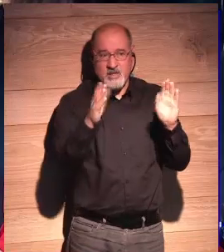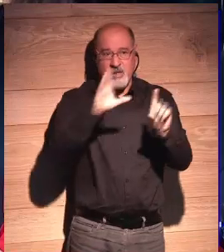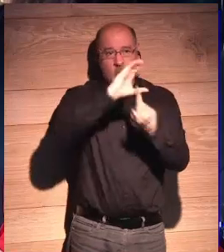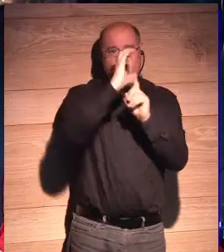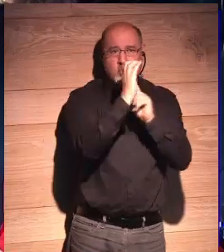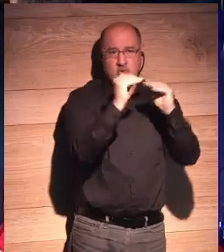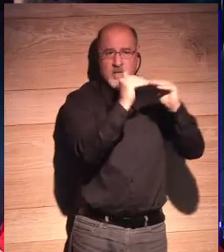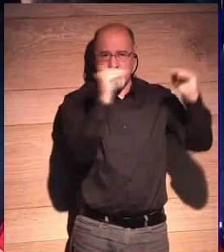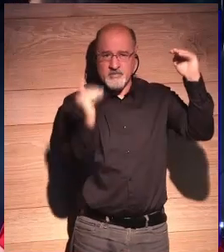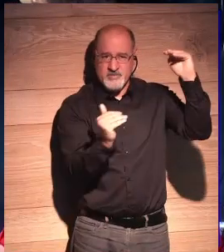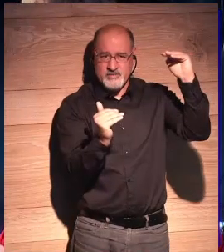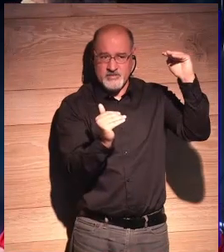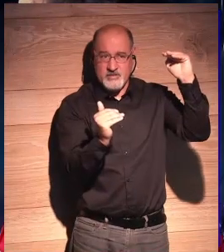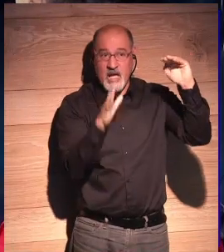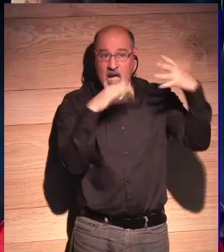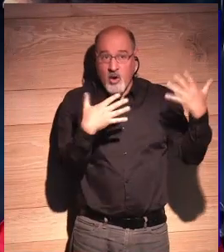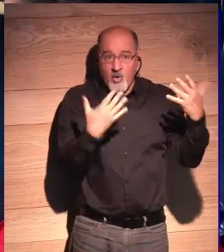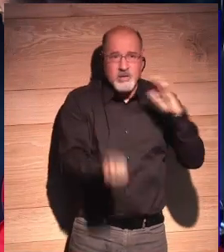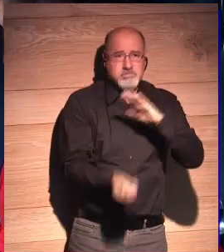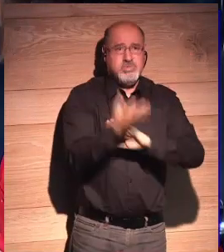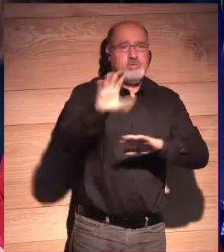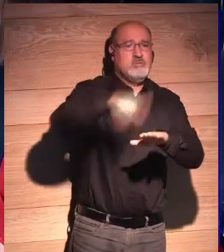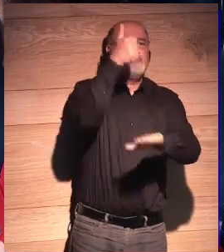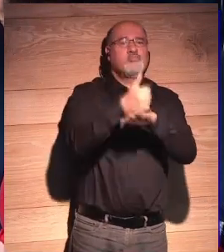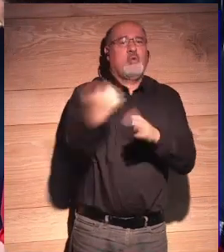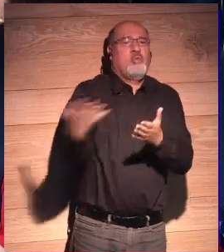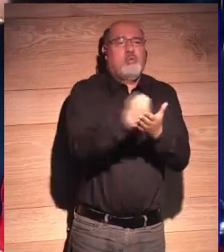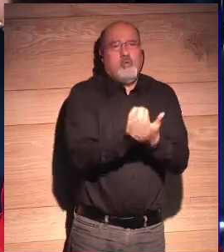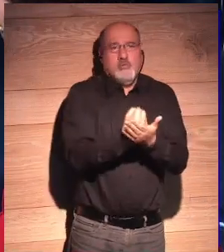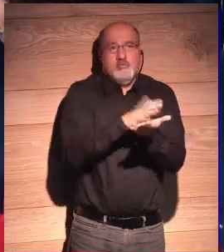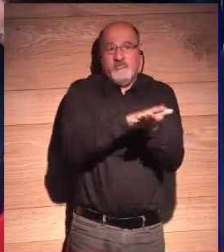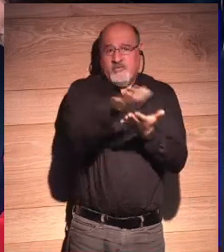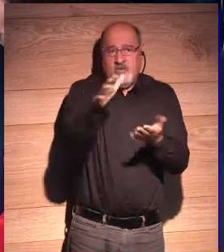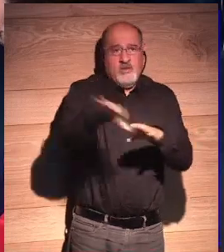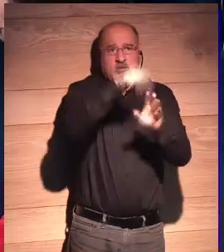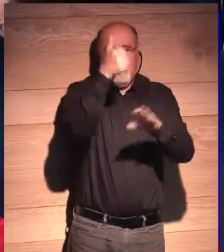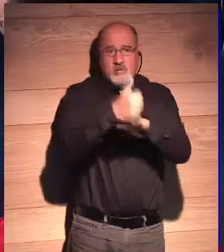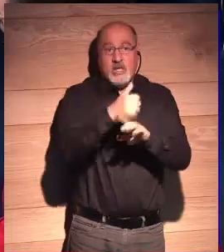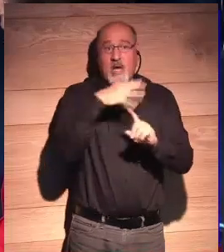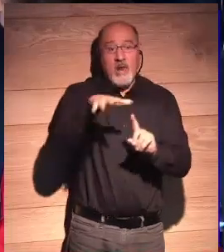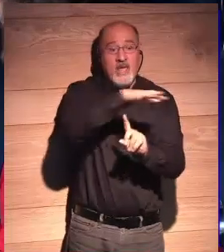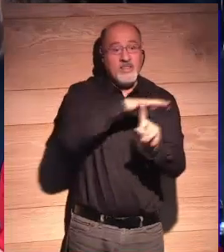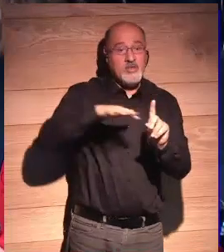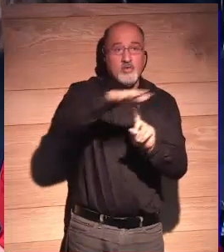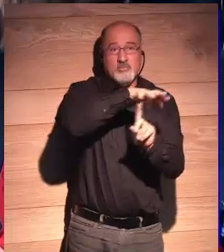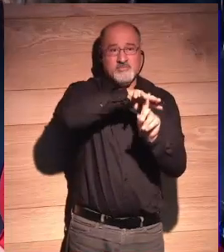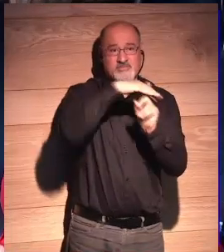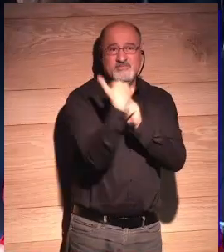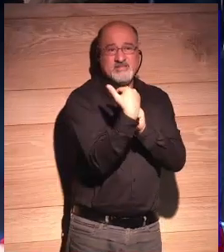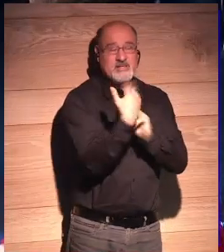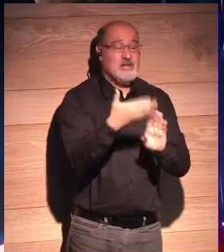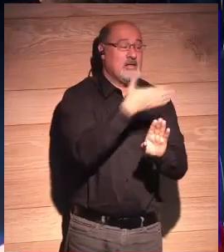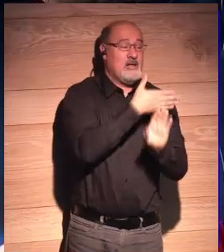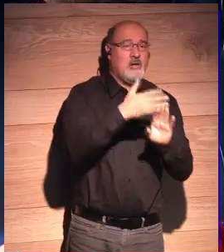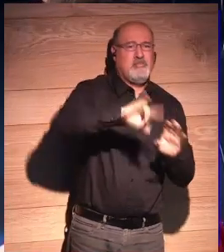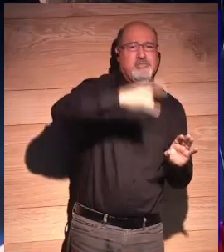was a subculture, but now it's everything. I mean, it's total mainstream. So you live in an environment